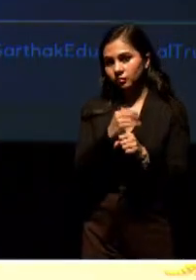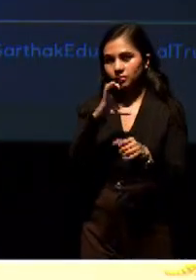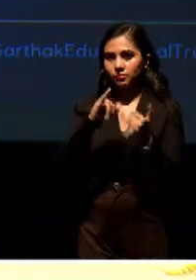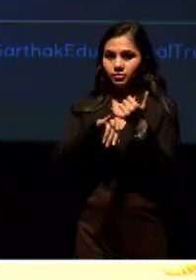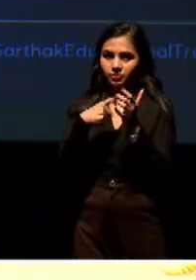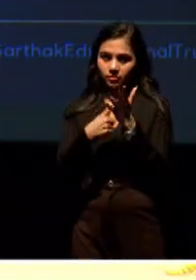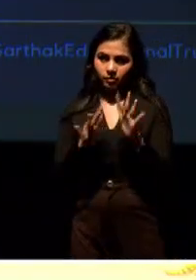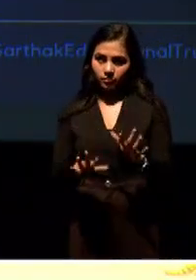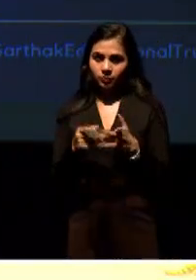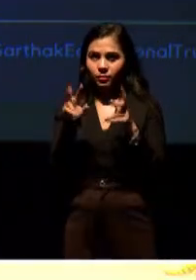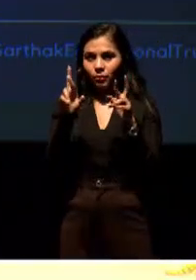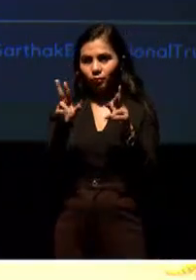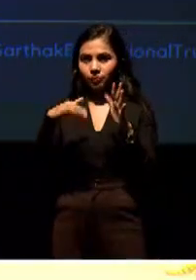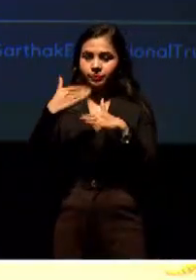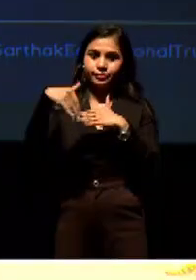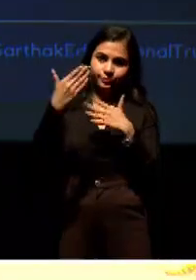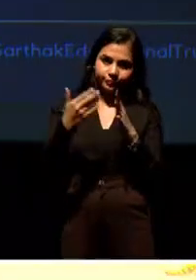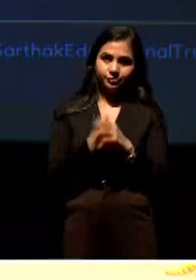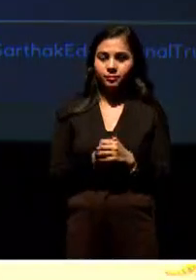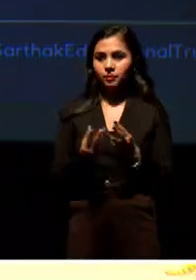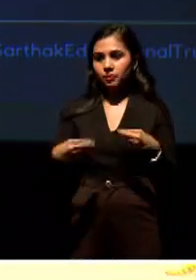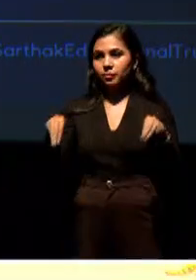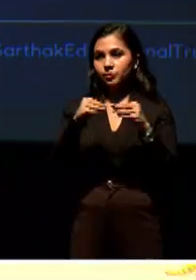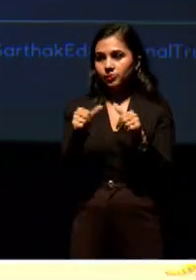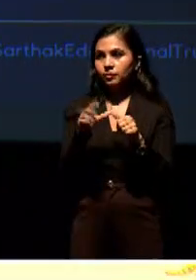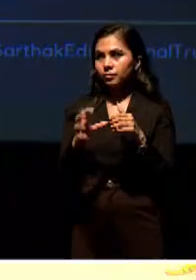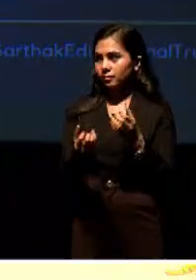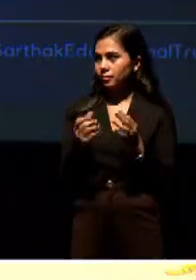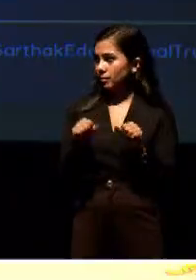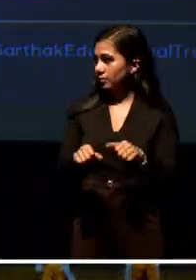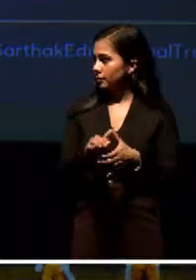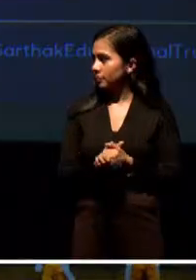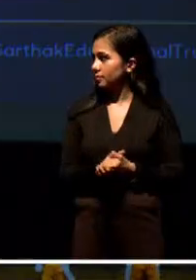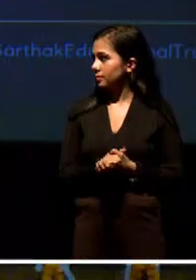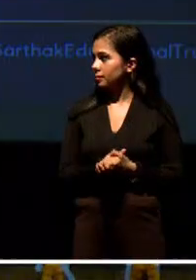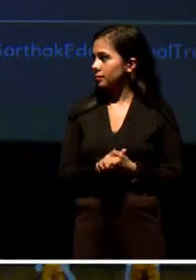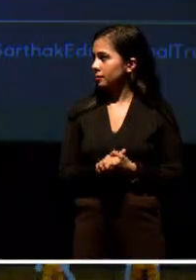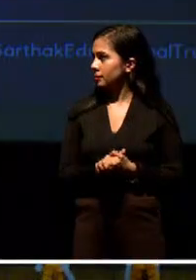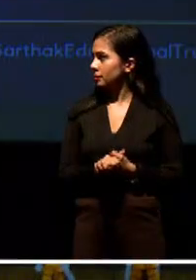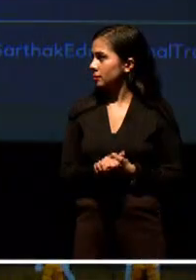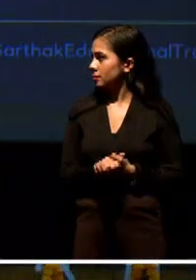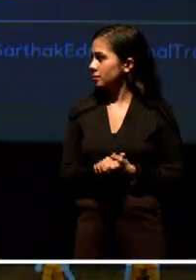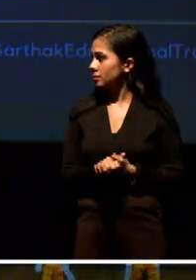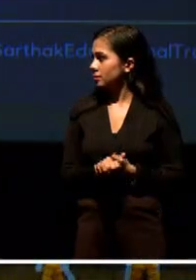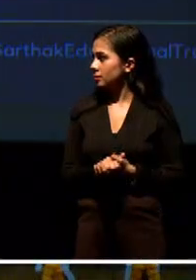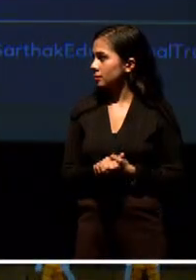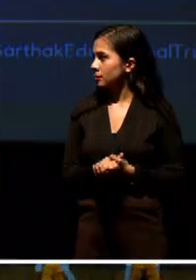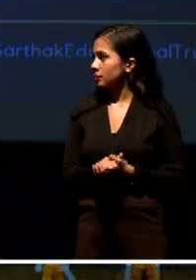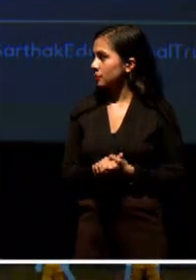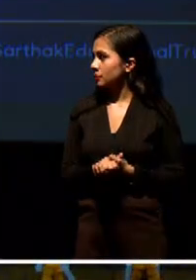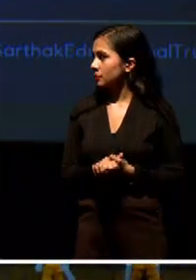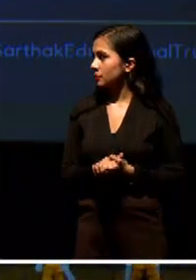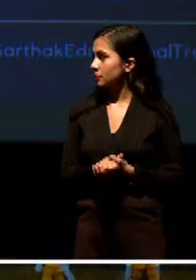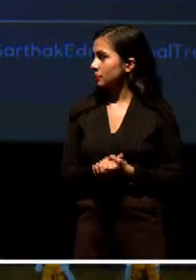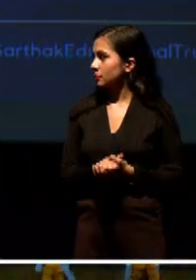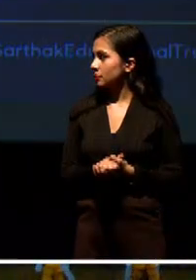So hopefully in the future we will have more appropriate products. All right. So I have space for one